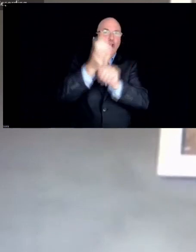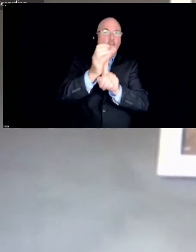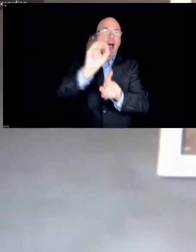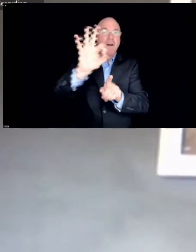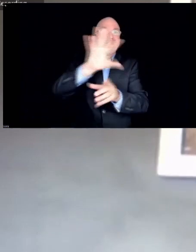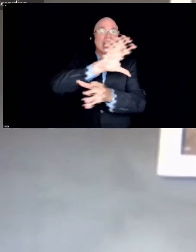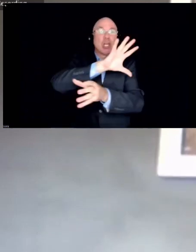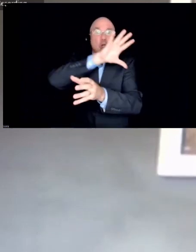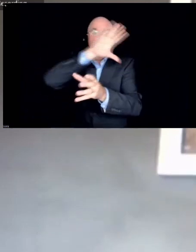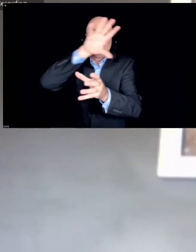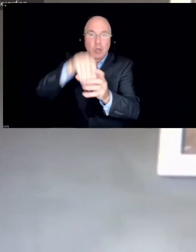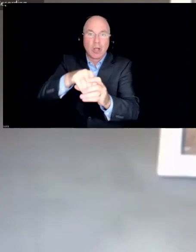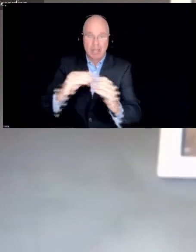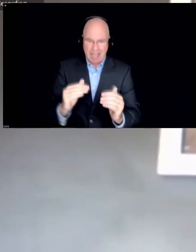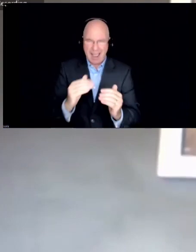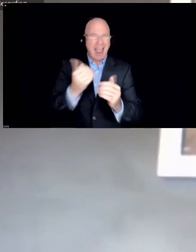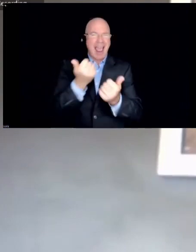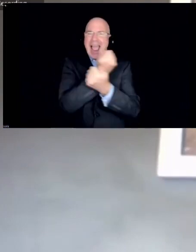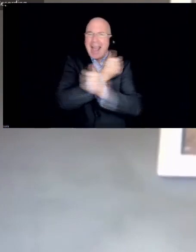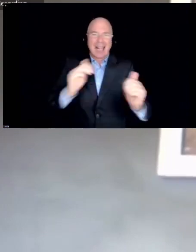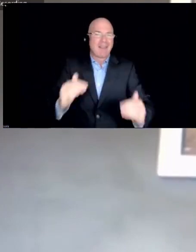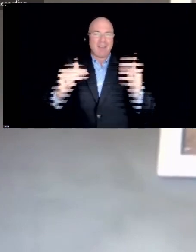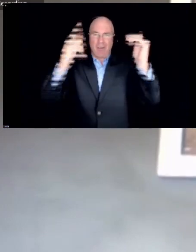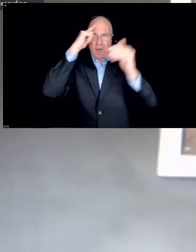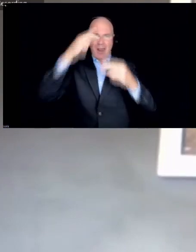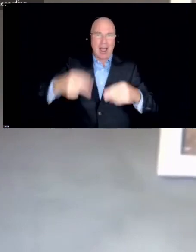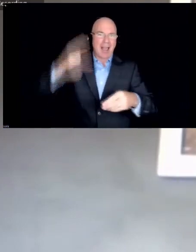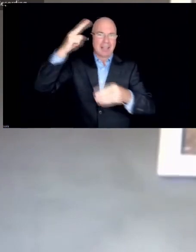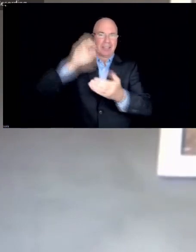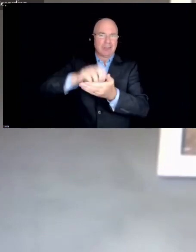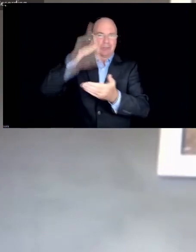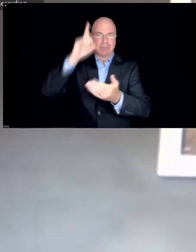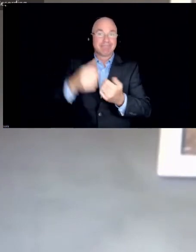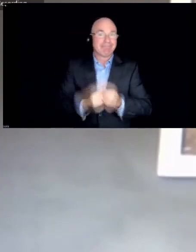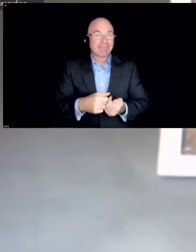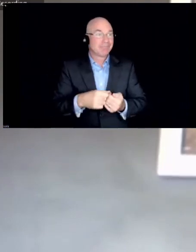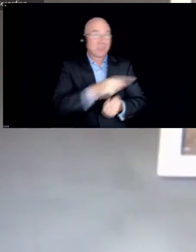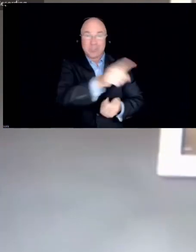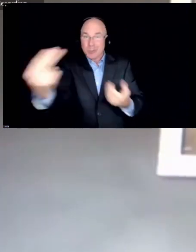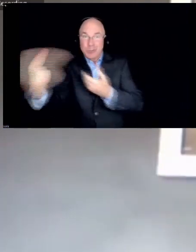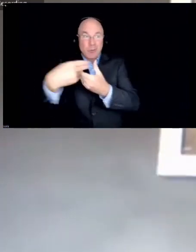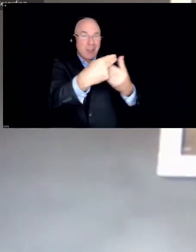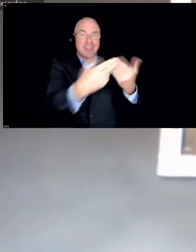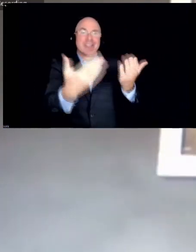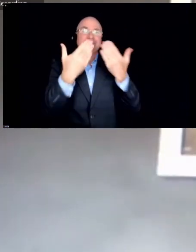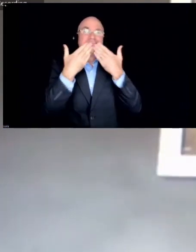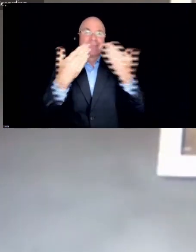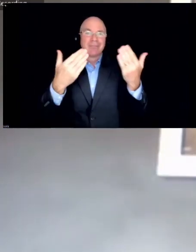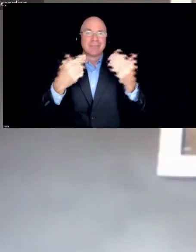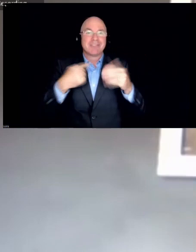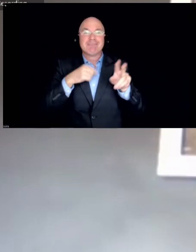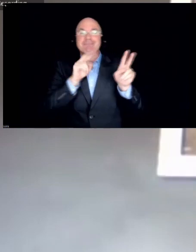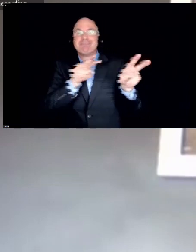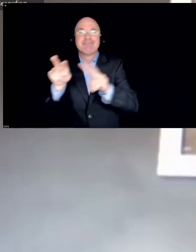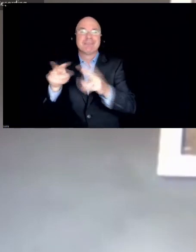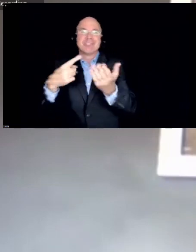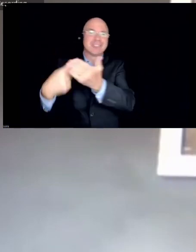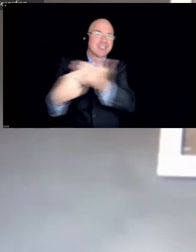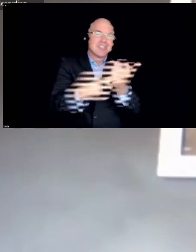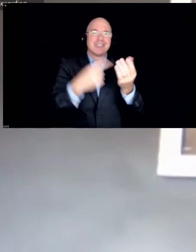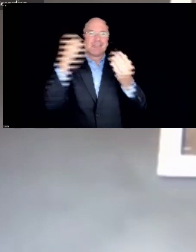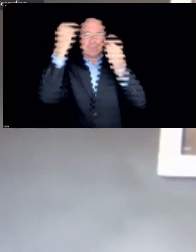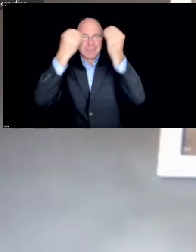higher education. Thank you for joining us today, and I look forward to hearing the deliberations, the insight,